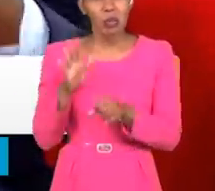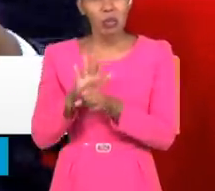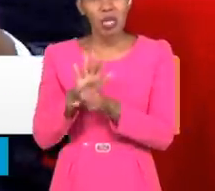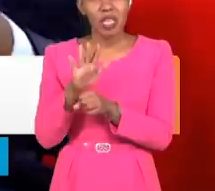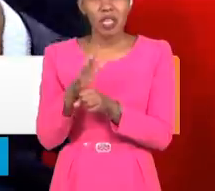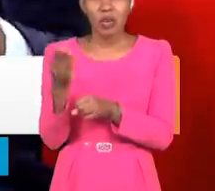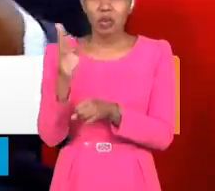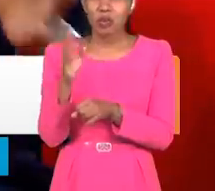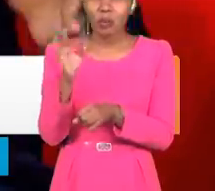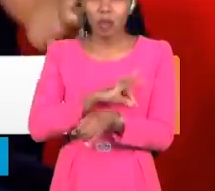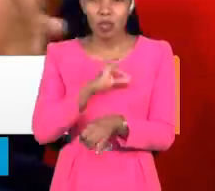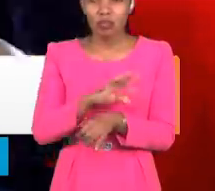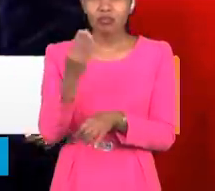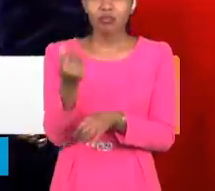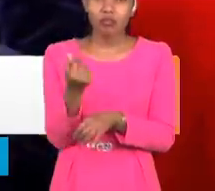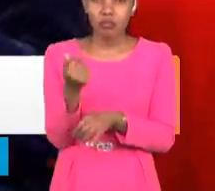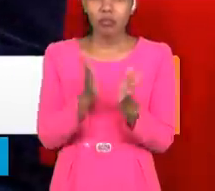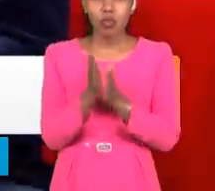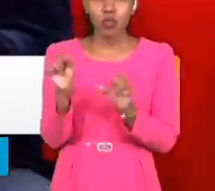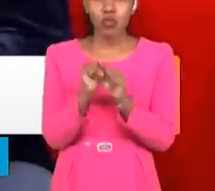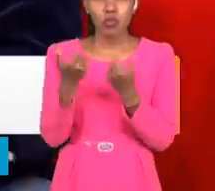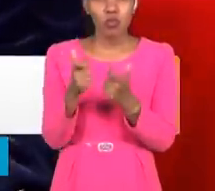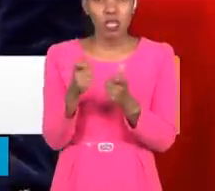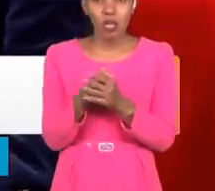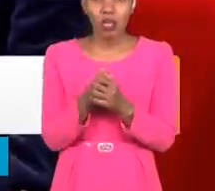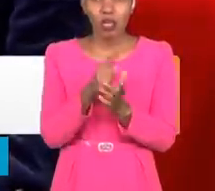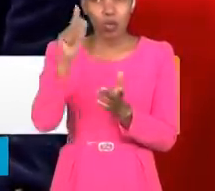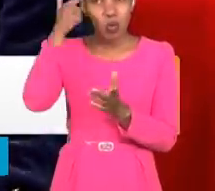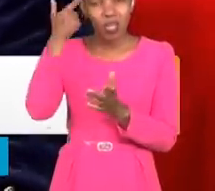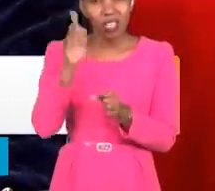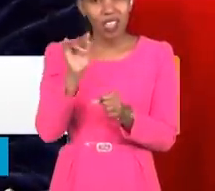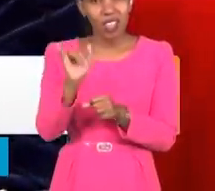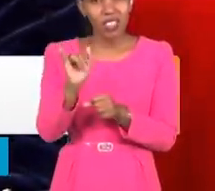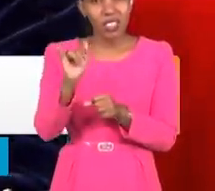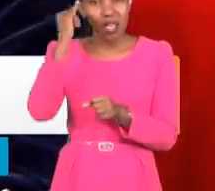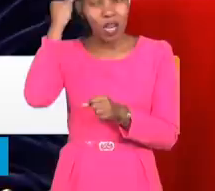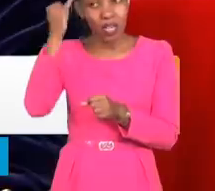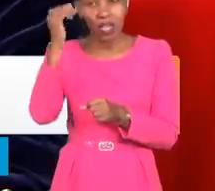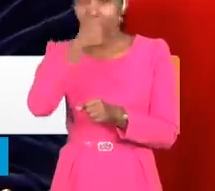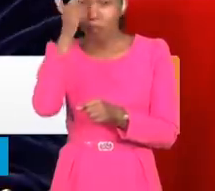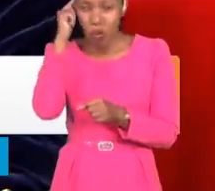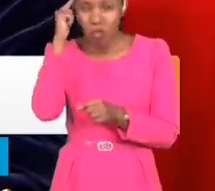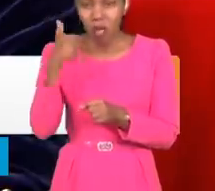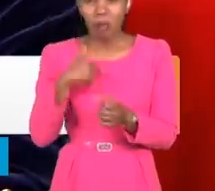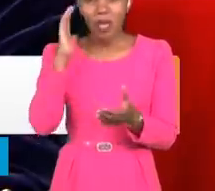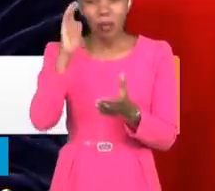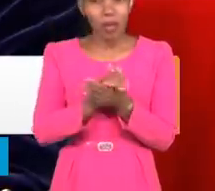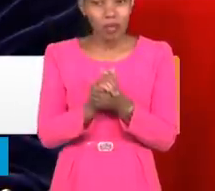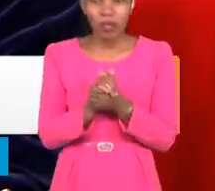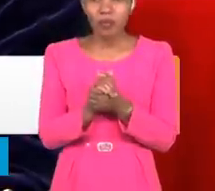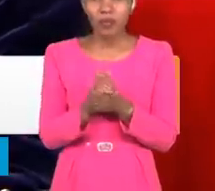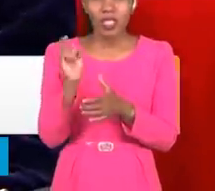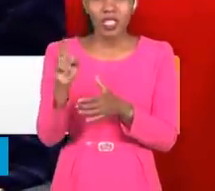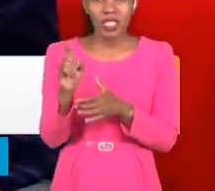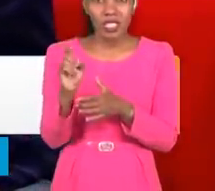making money mm-hmm via the social media pages. Yes. Do you think maybe that's the whole idea? Because I still believe that it needs